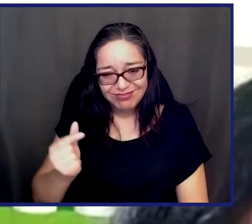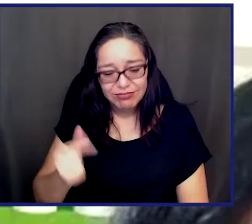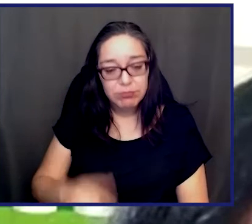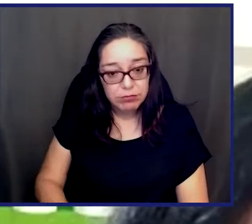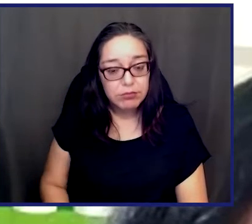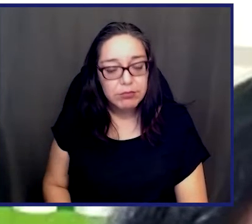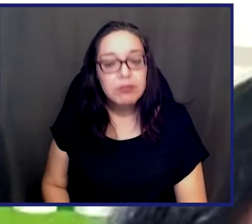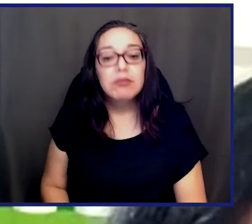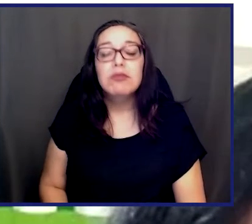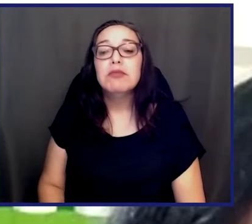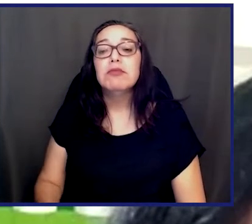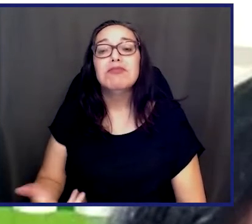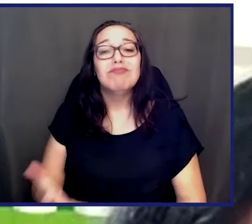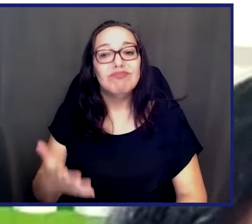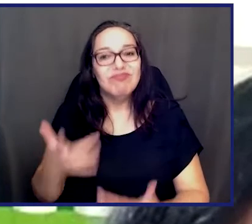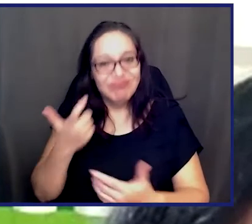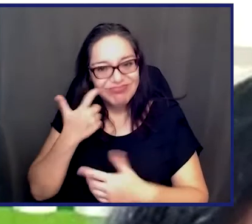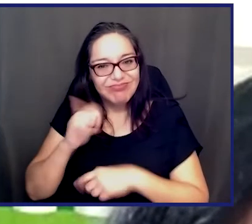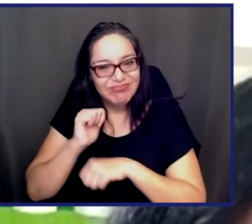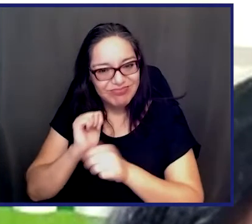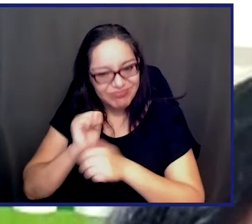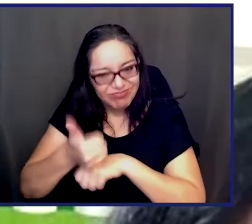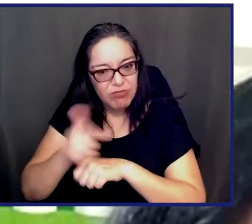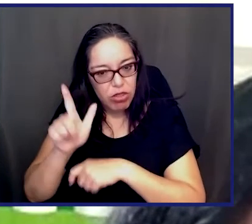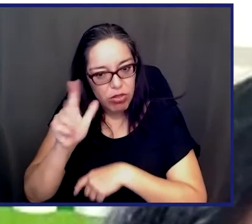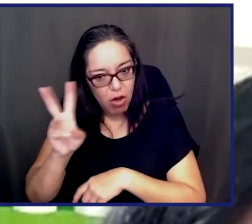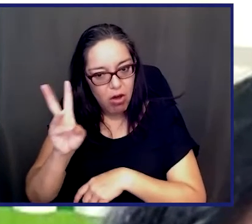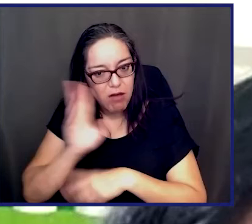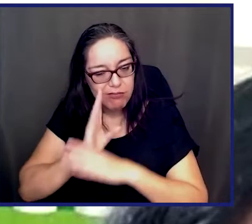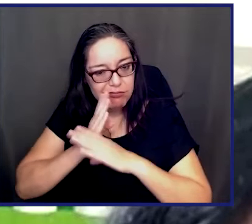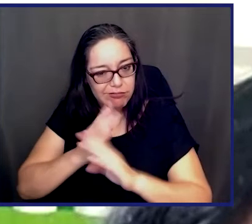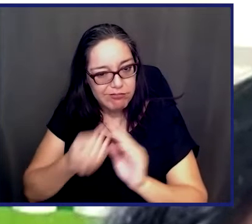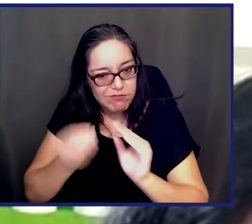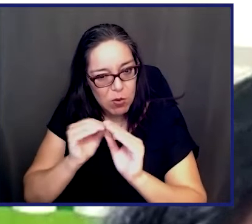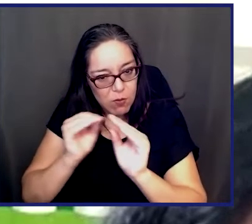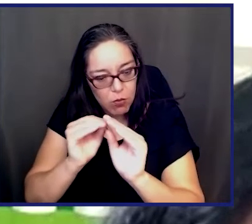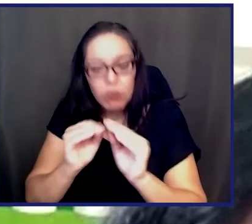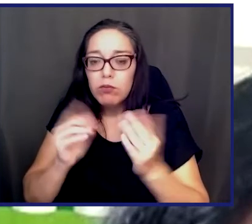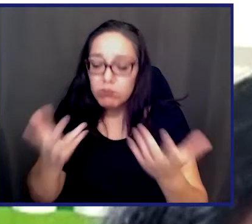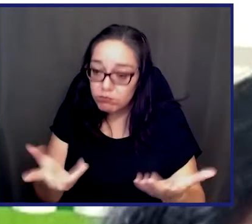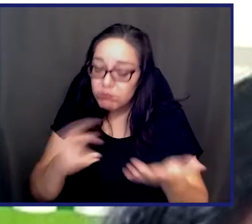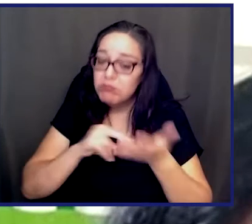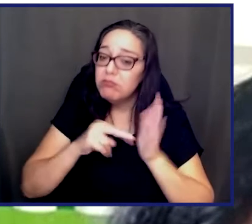al ciberacoso hacia la mujer, hacia los derechos de la mujer. Entonces, como que